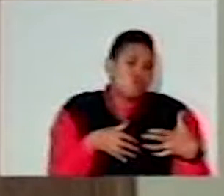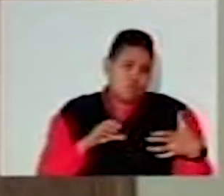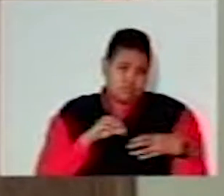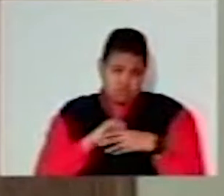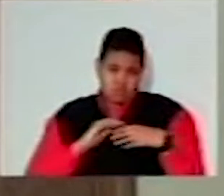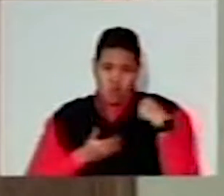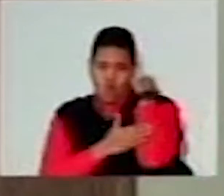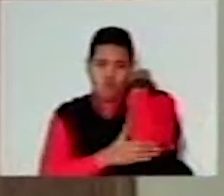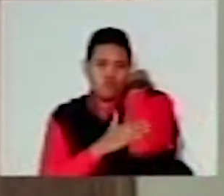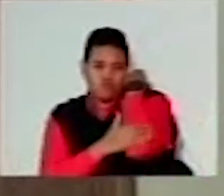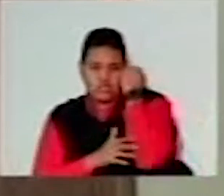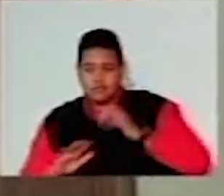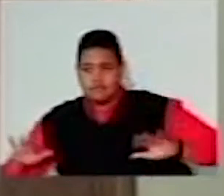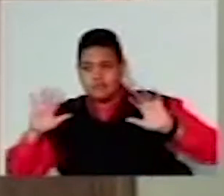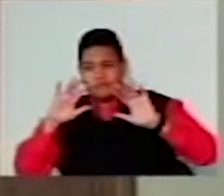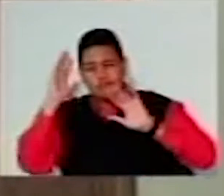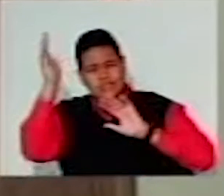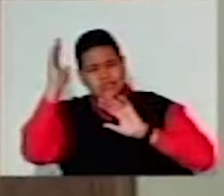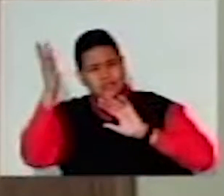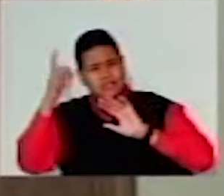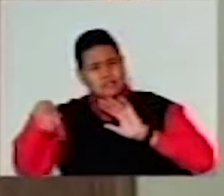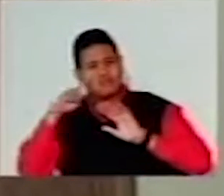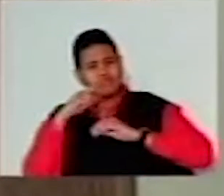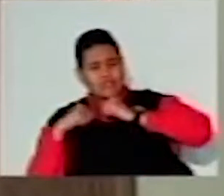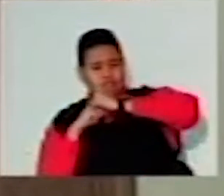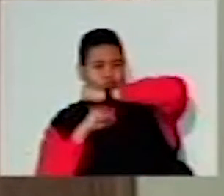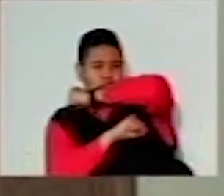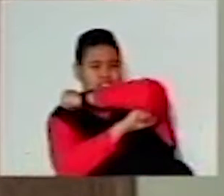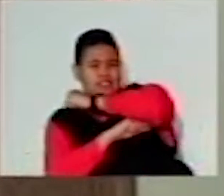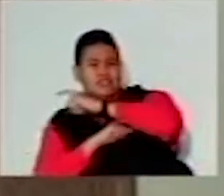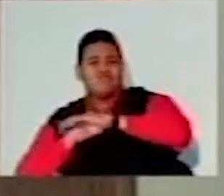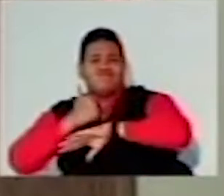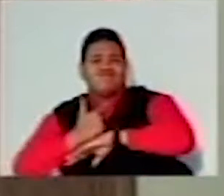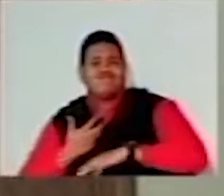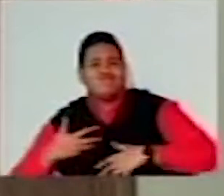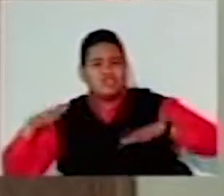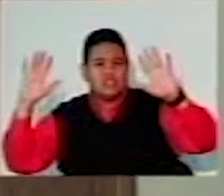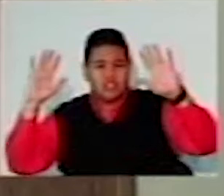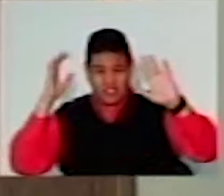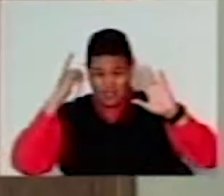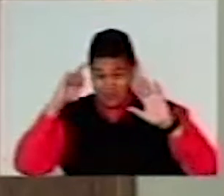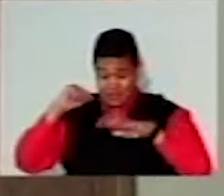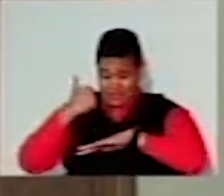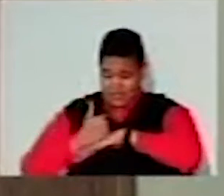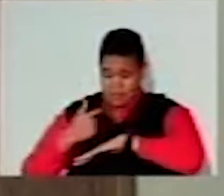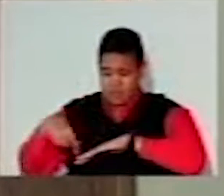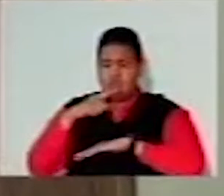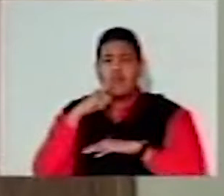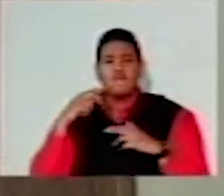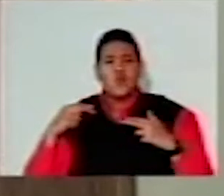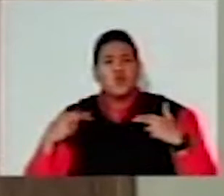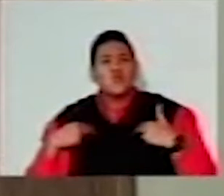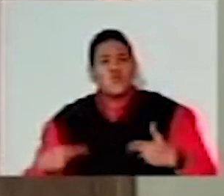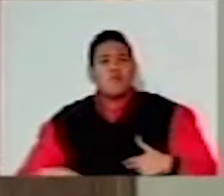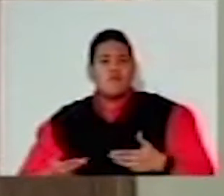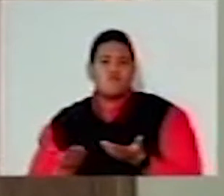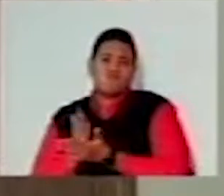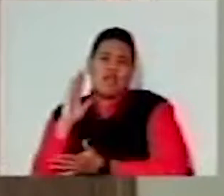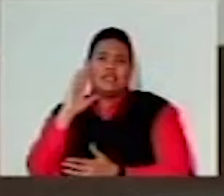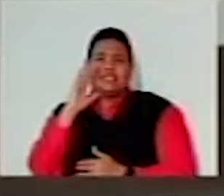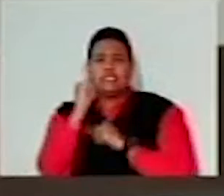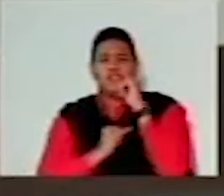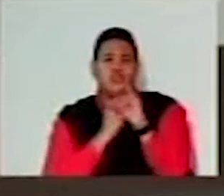society. Mr. Speaker, the foundation has been set for the establishment of a Human Rights